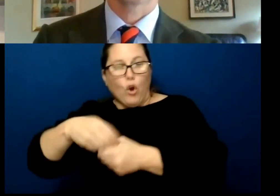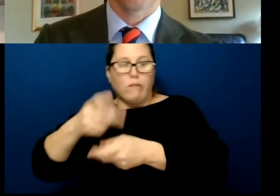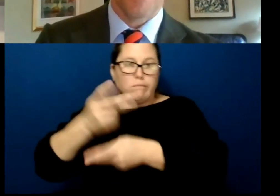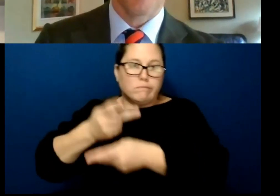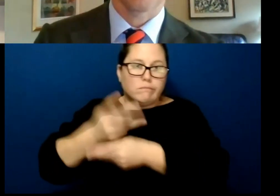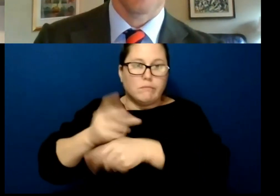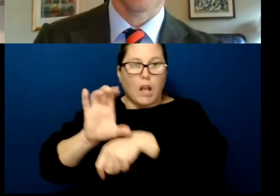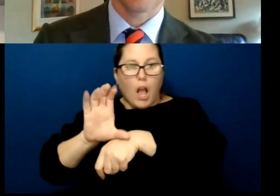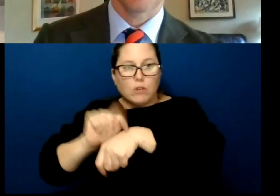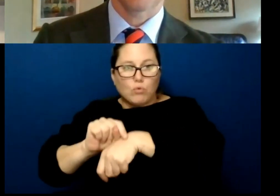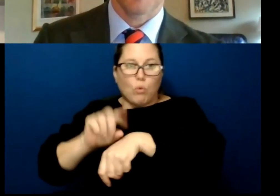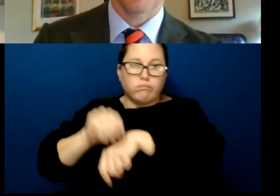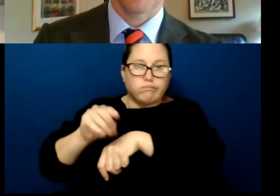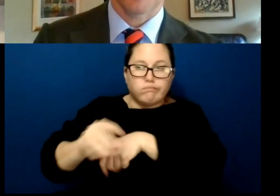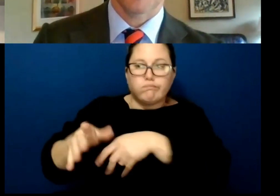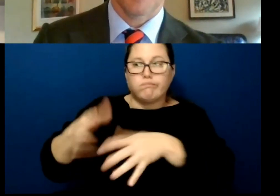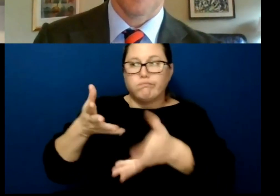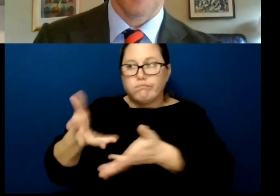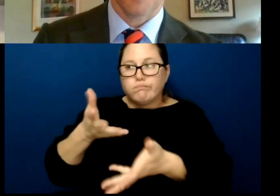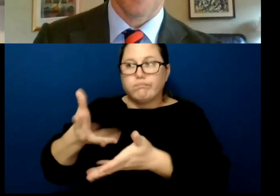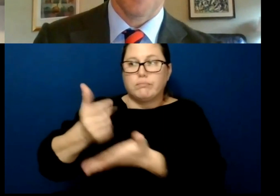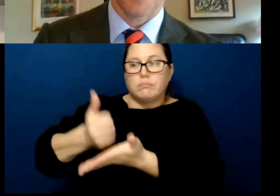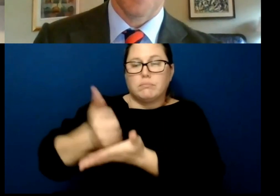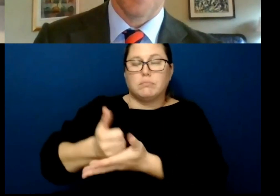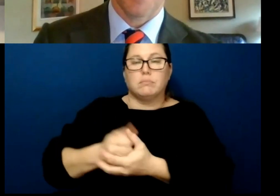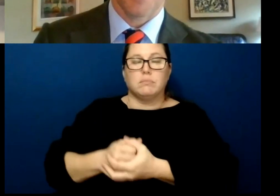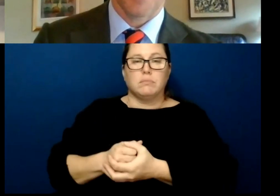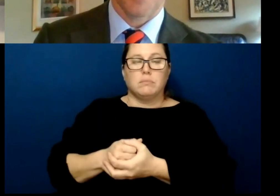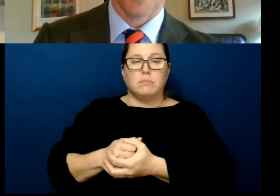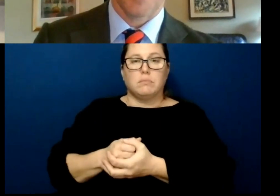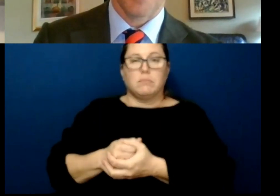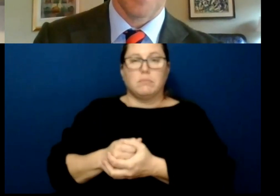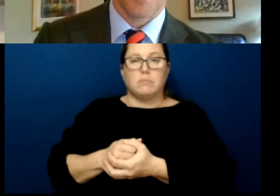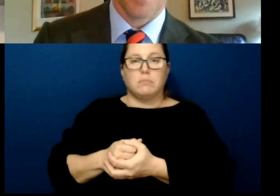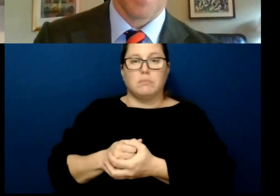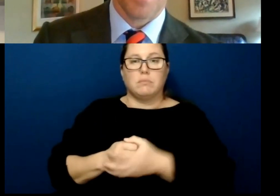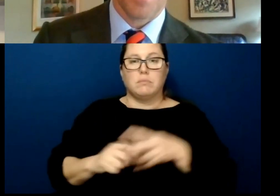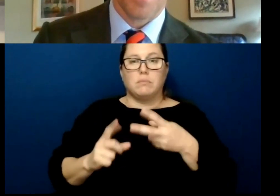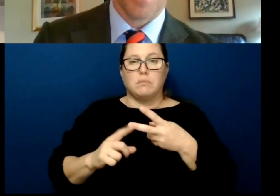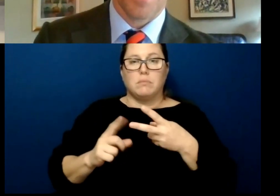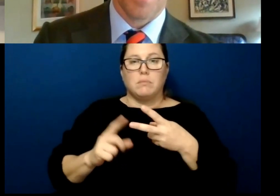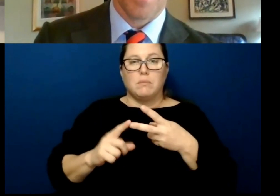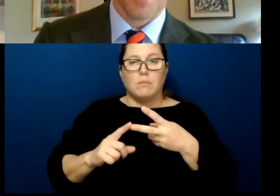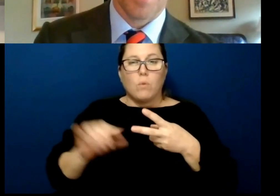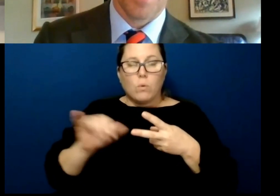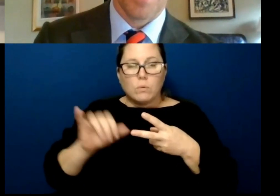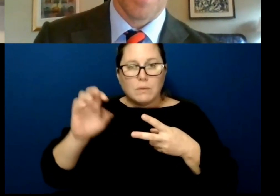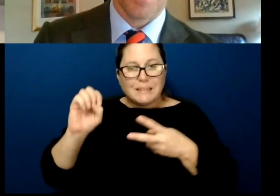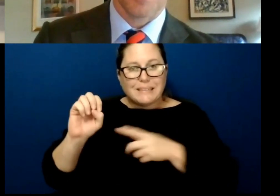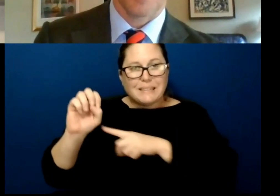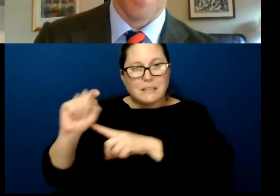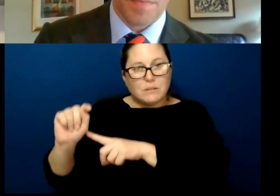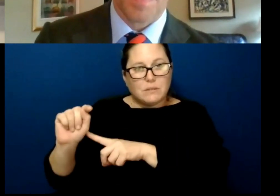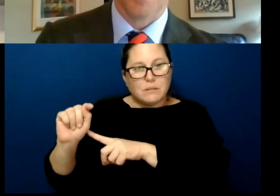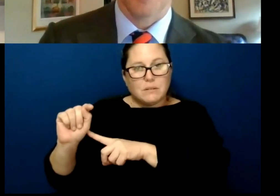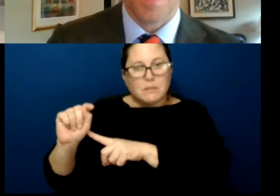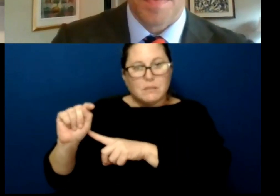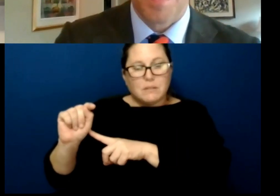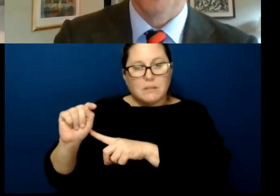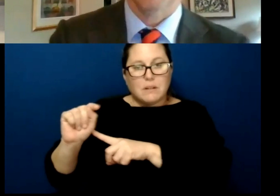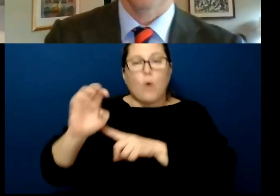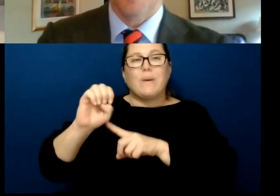Then on days I'm in the hospital, I also do EEG readings. And so an electroencephalogram, which